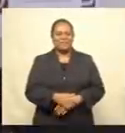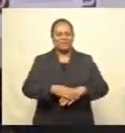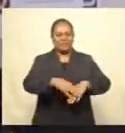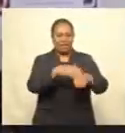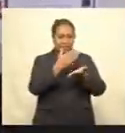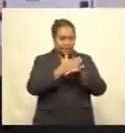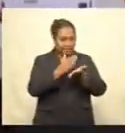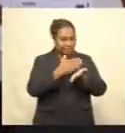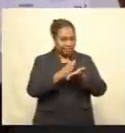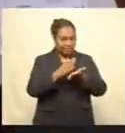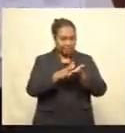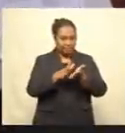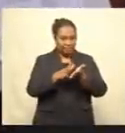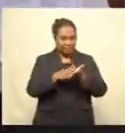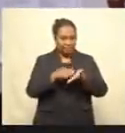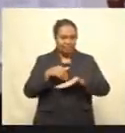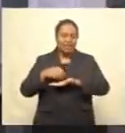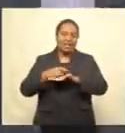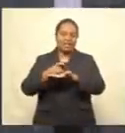FNPF relief extended